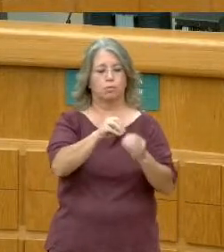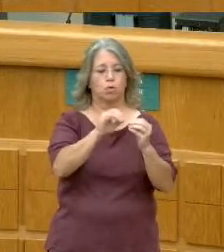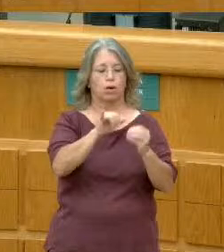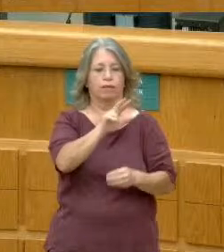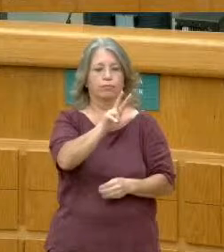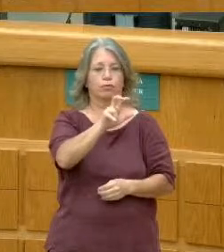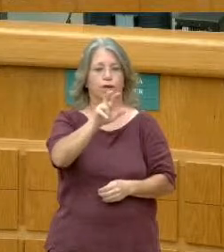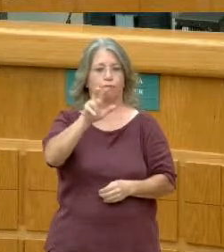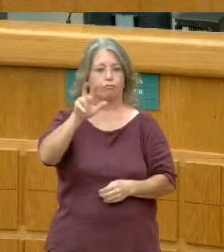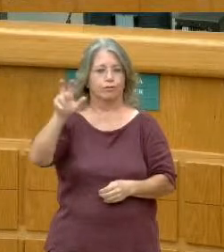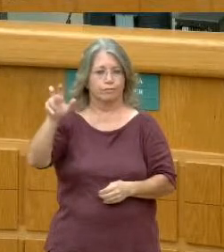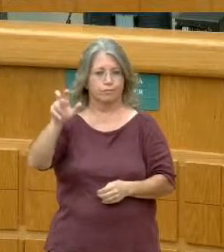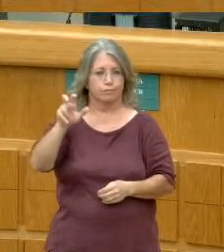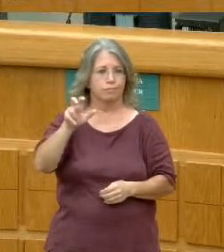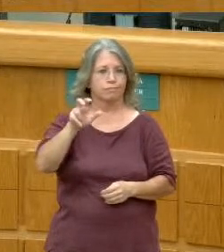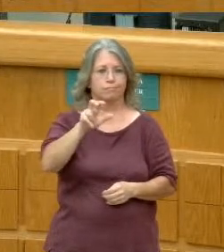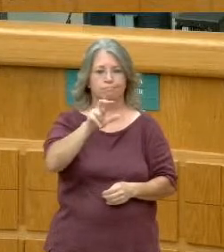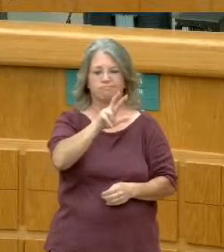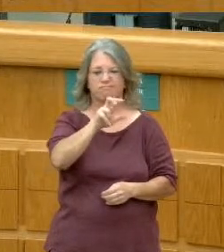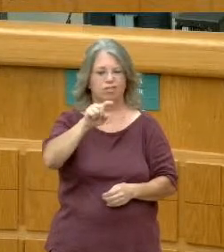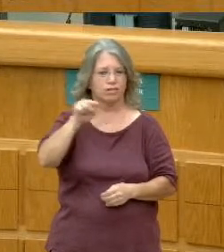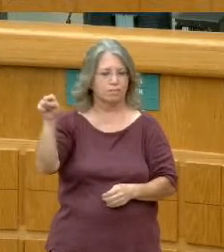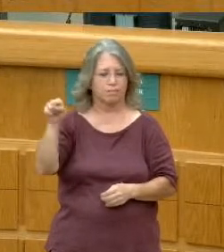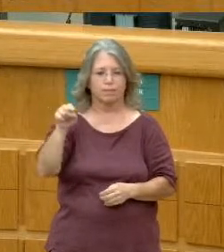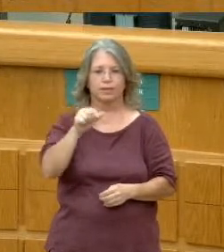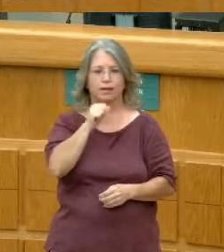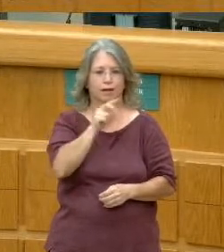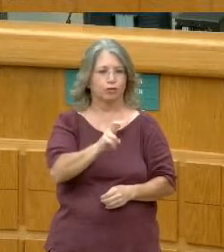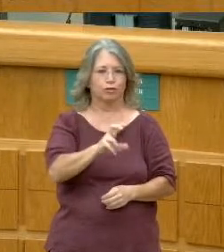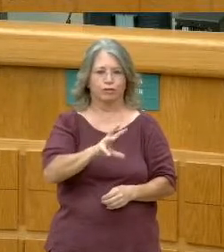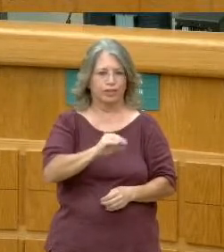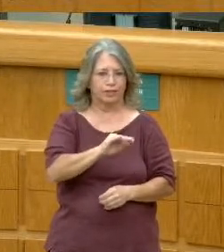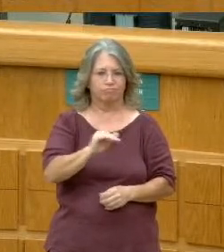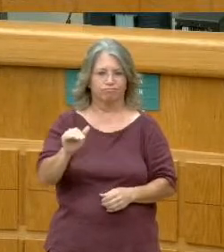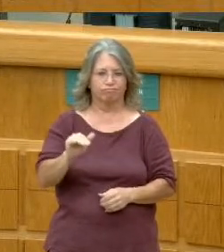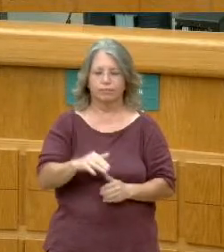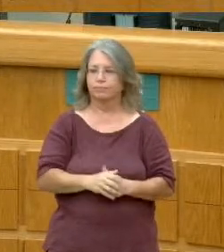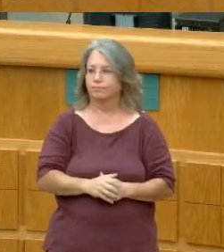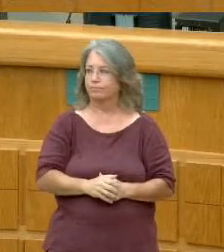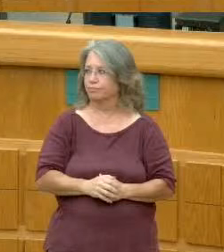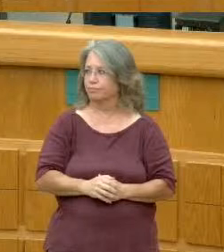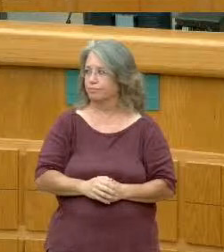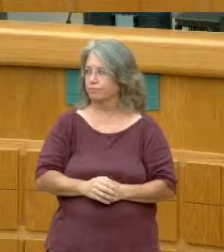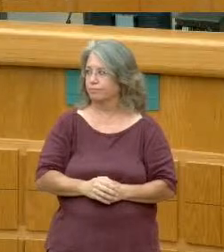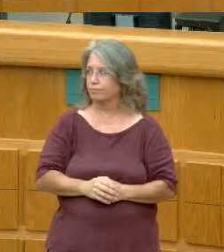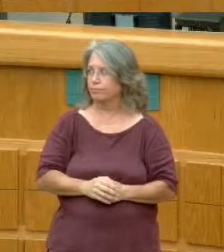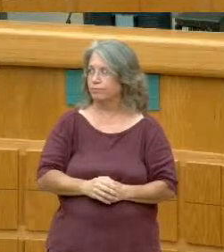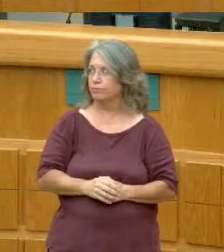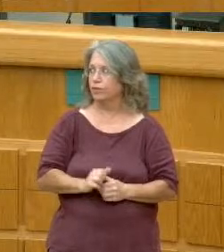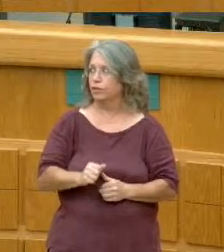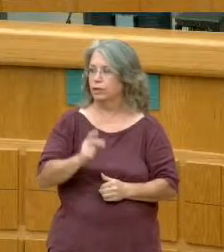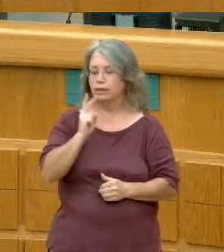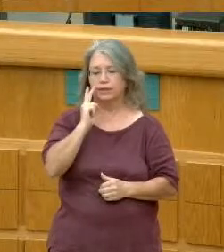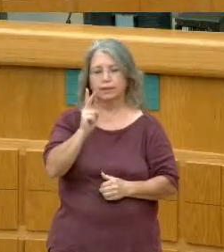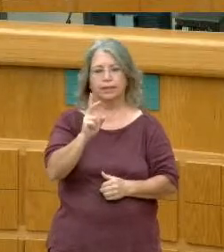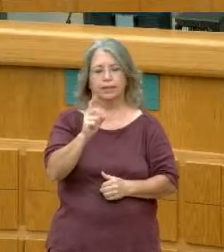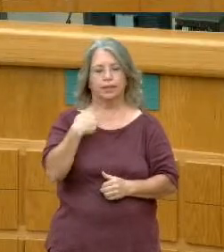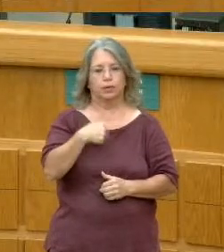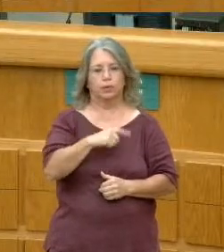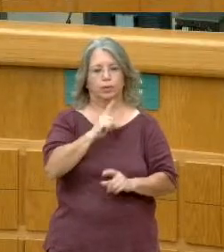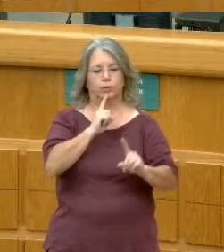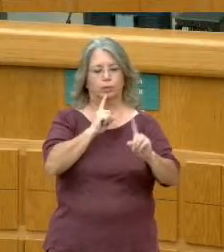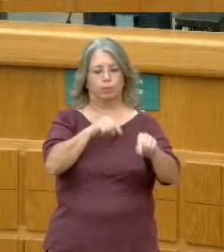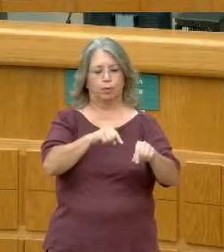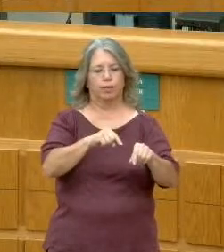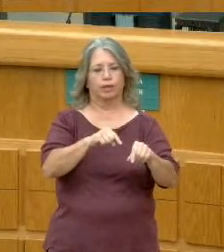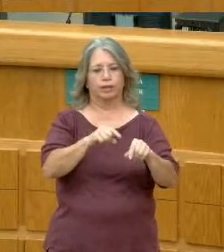250s. And let's go back to the new slide. And you see this, we were reporting kind of in the 200s, but when you add the